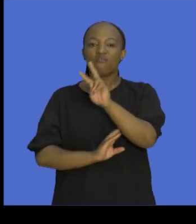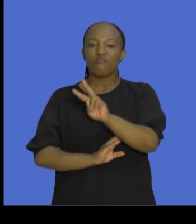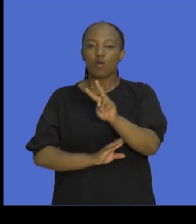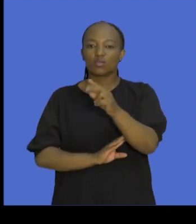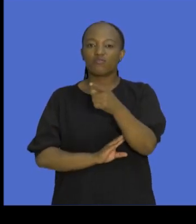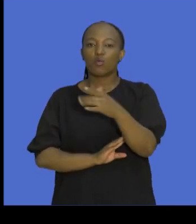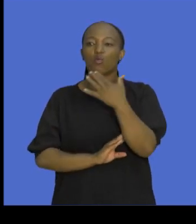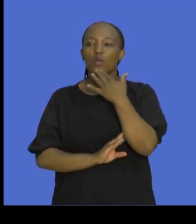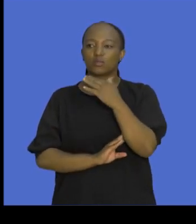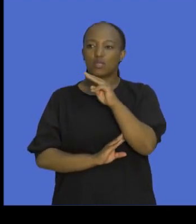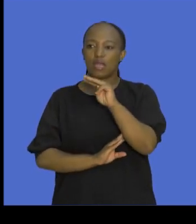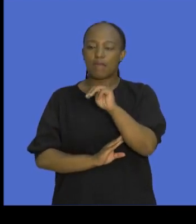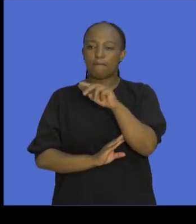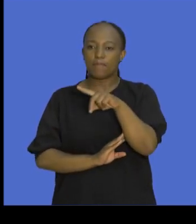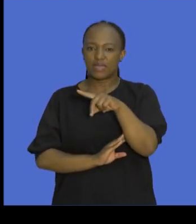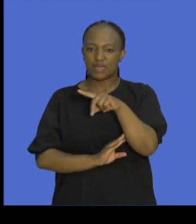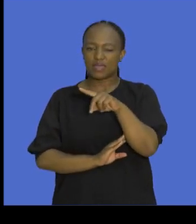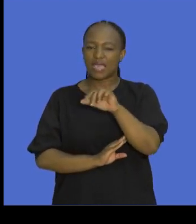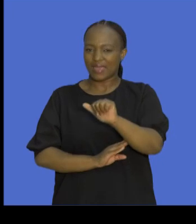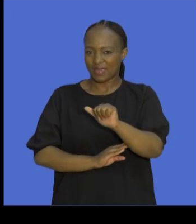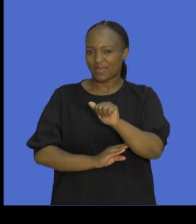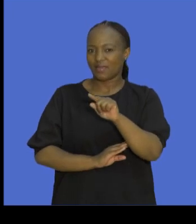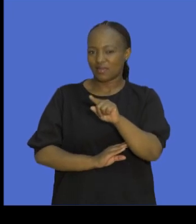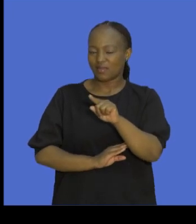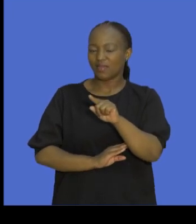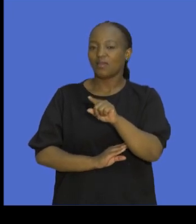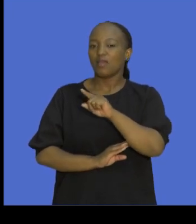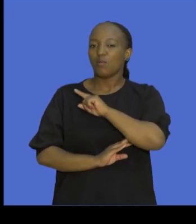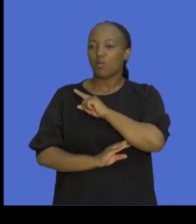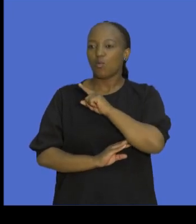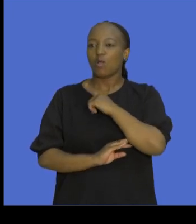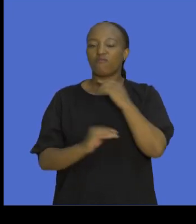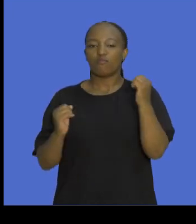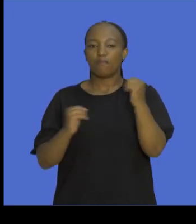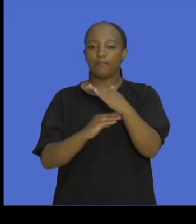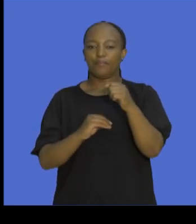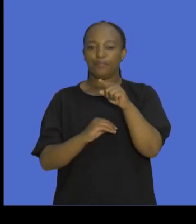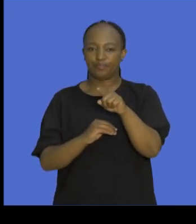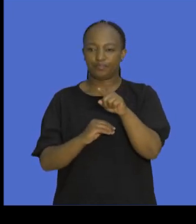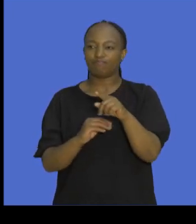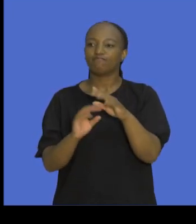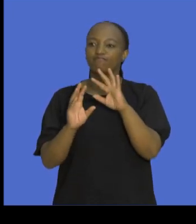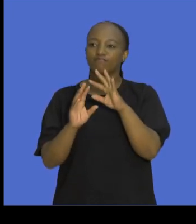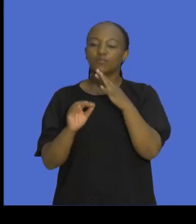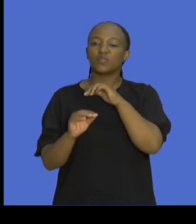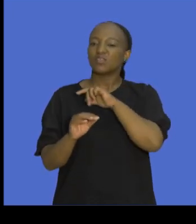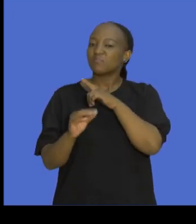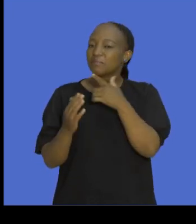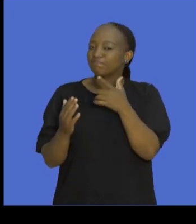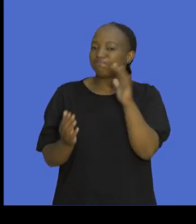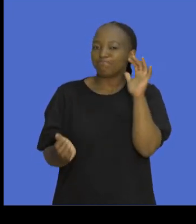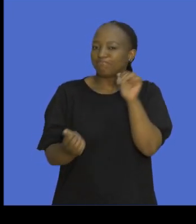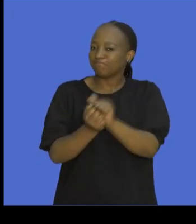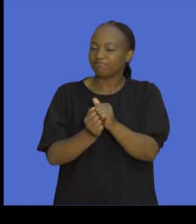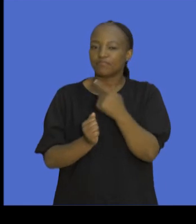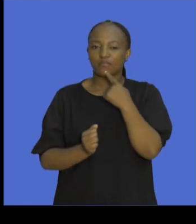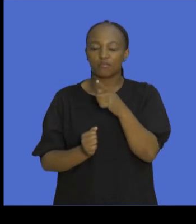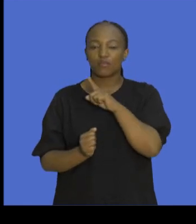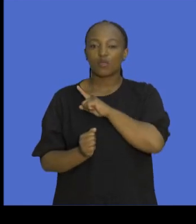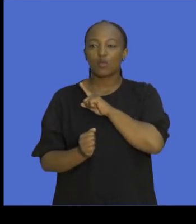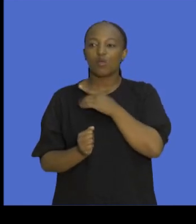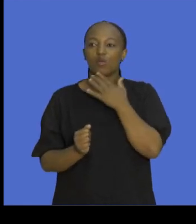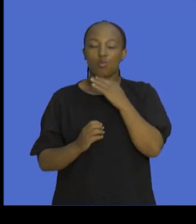a volt per ampere, right? That's the main idea in as far as our parallel resistors are concerned. So the long and